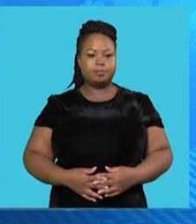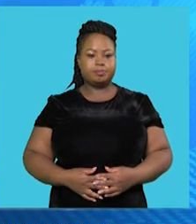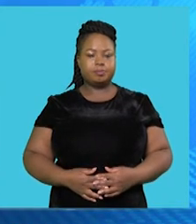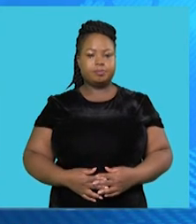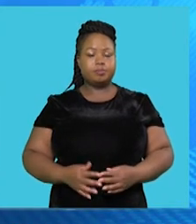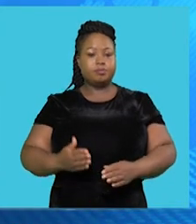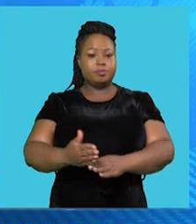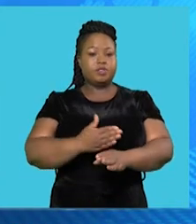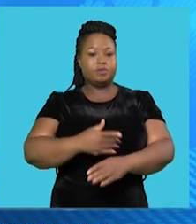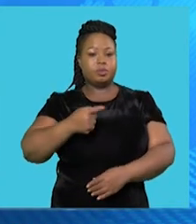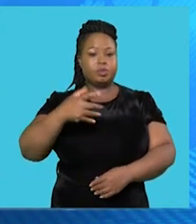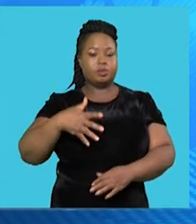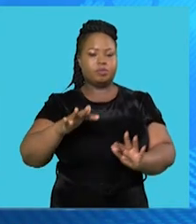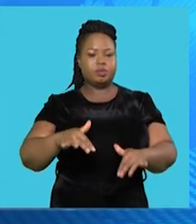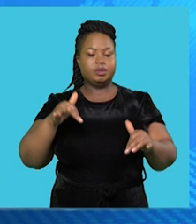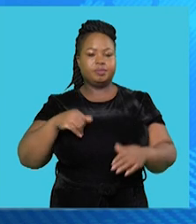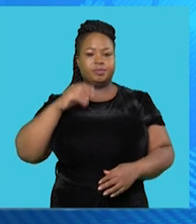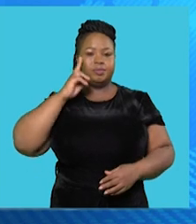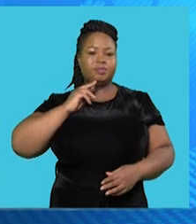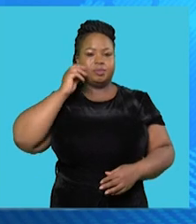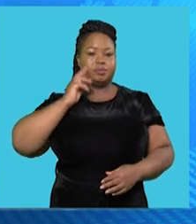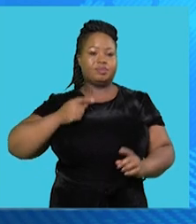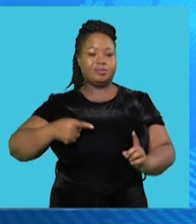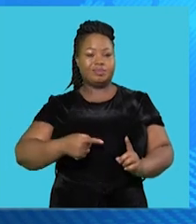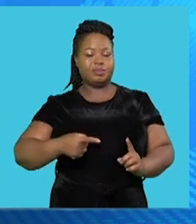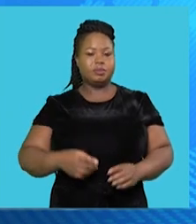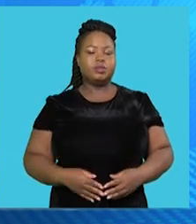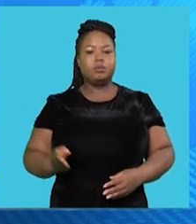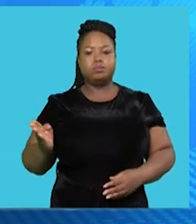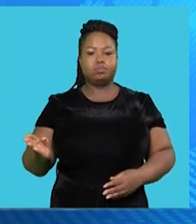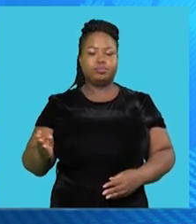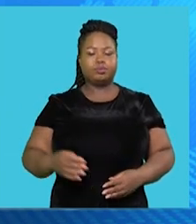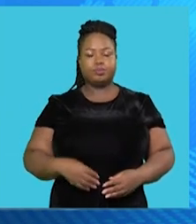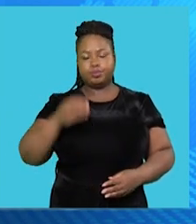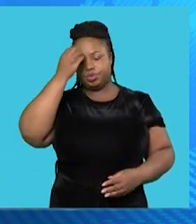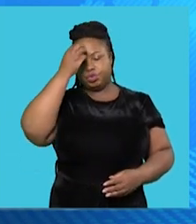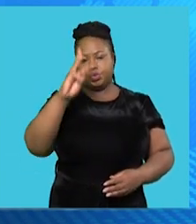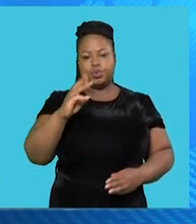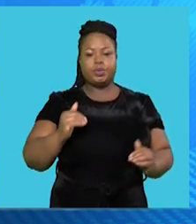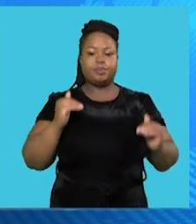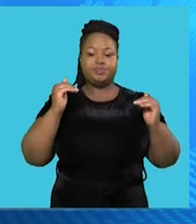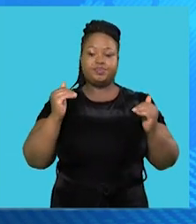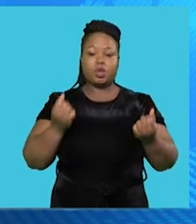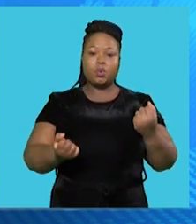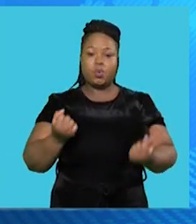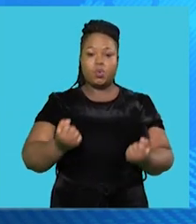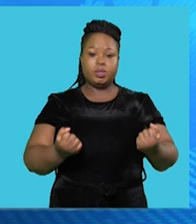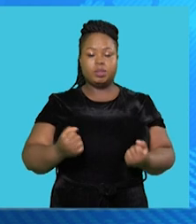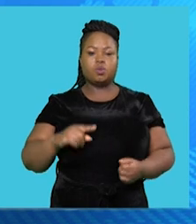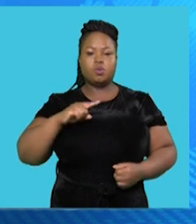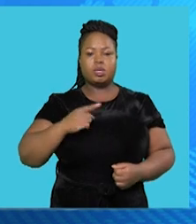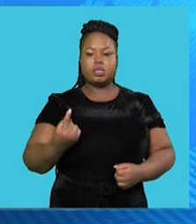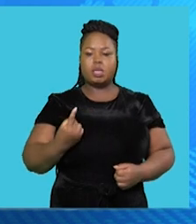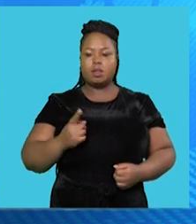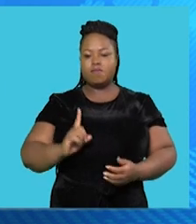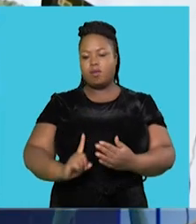The former Speaker of Parliament, Ms. Nosiviwe Mapisa-Nqakula, appeared before the Pretoria Magistrates Court after she handed herself